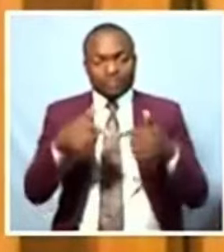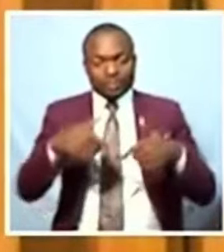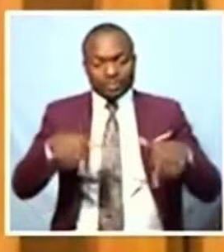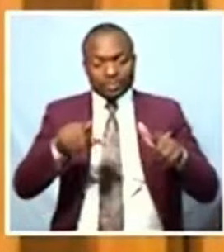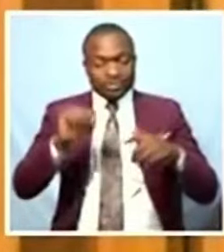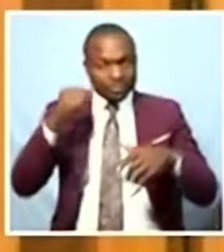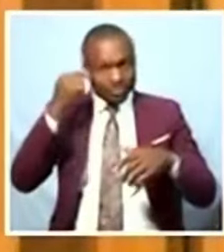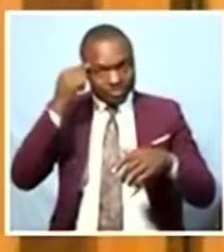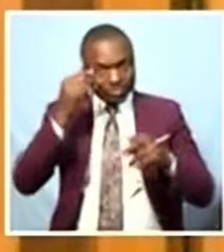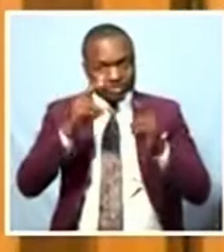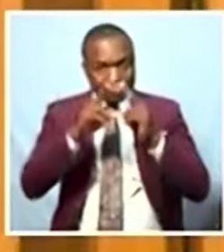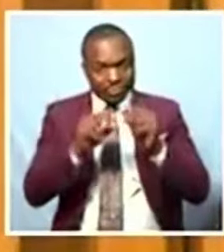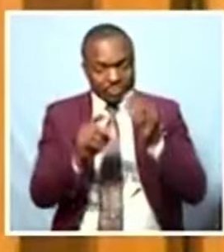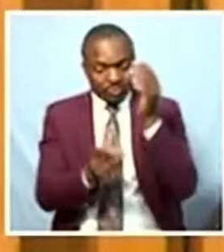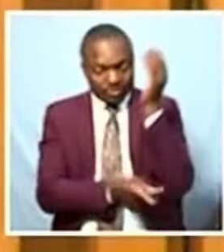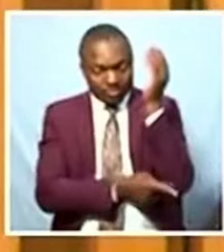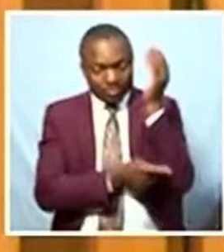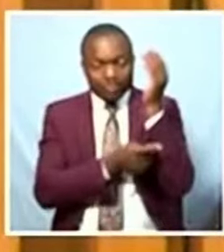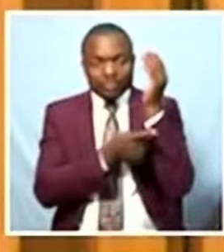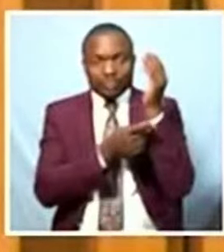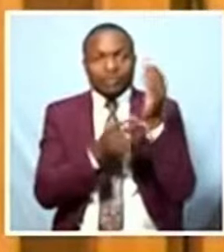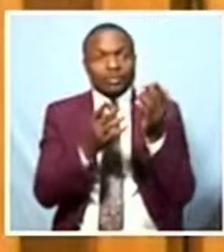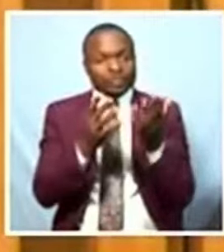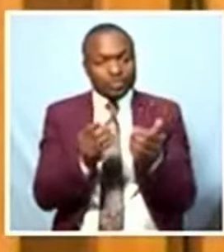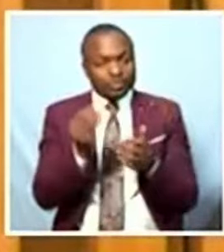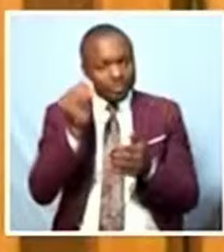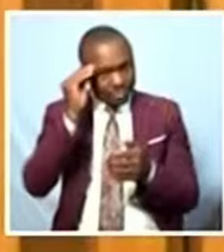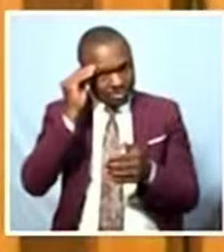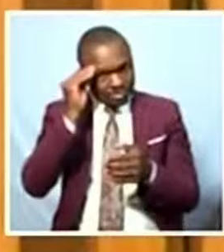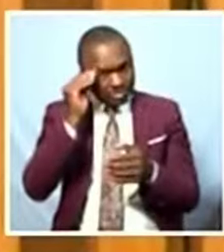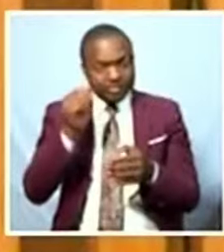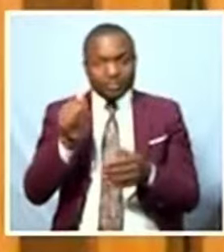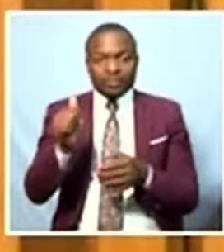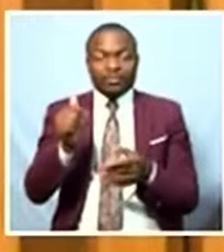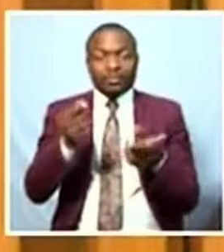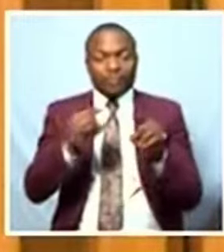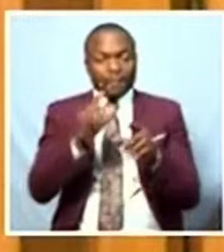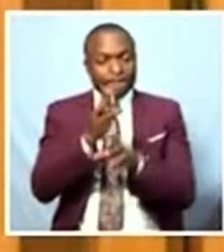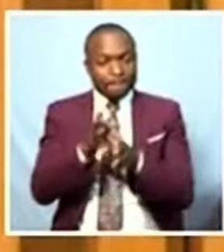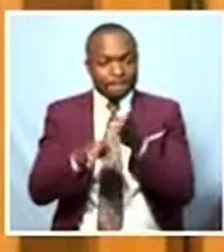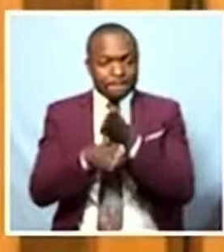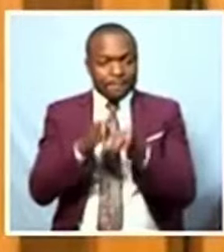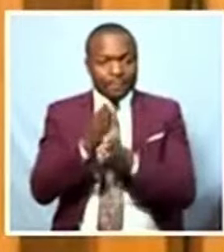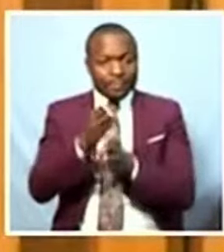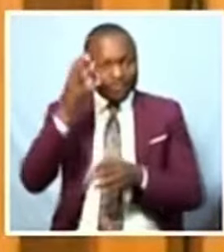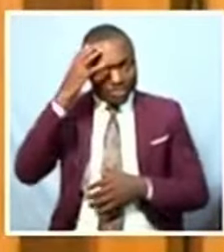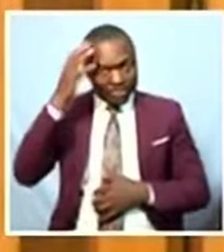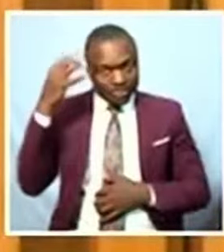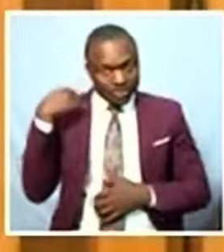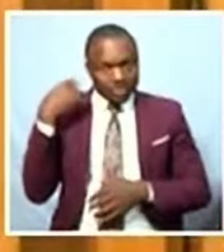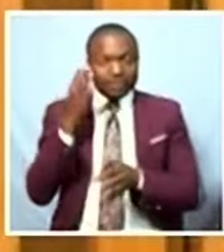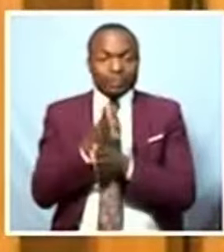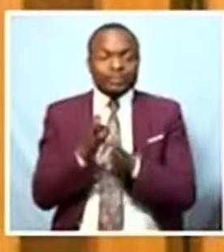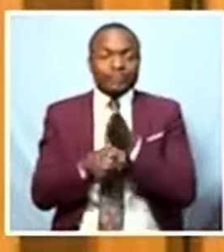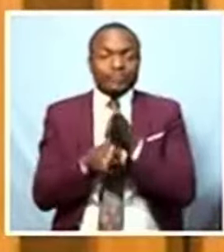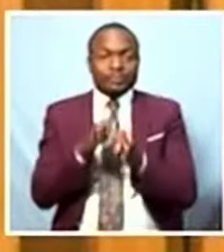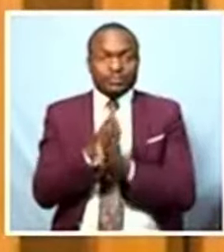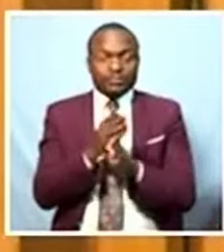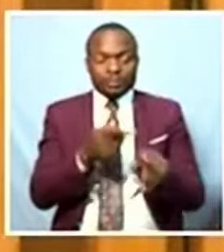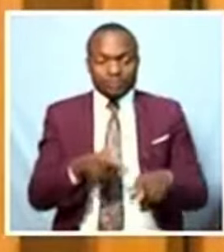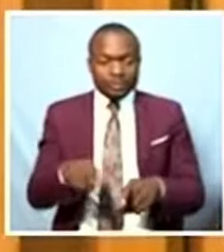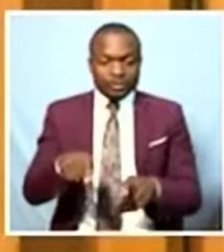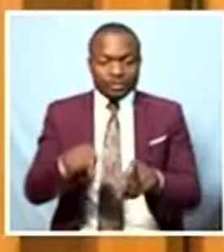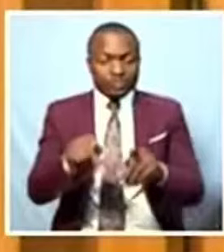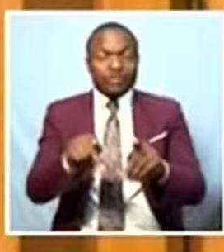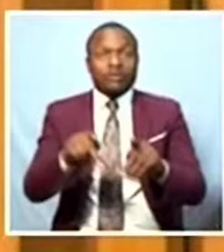Government and Rural Development. He wanted to know in A, when construction of the office infrastructure for Kasenengwa